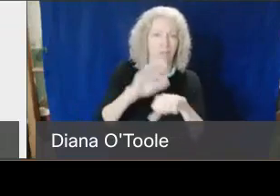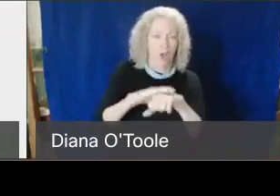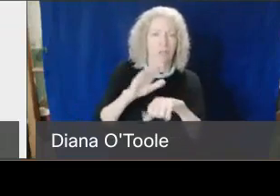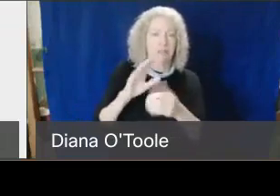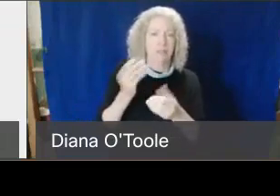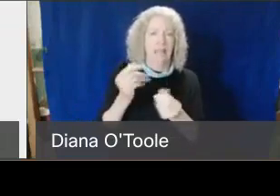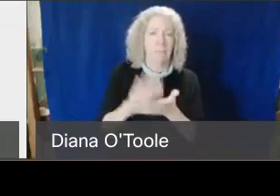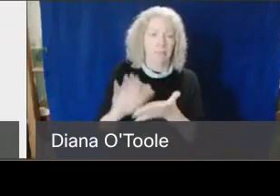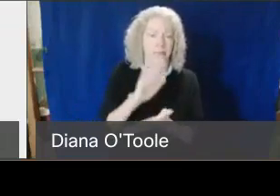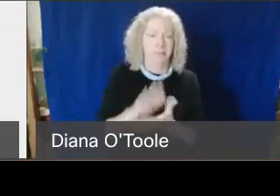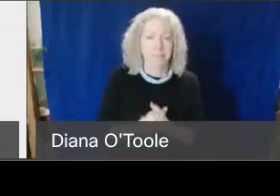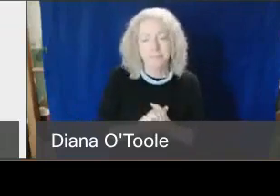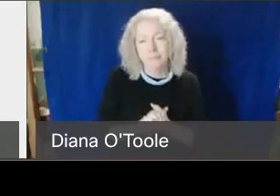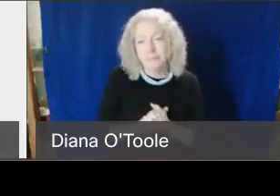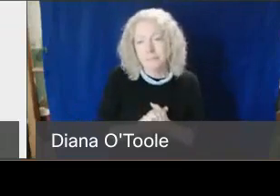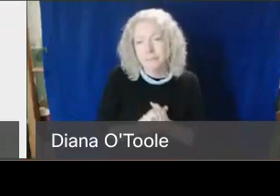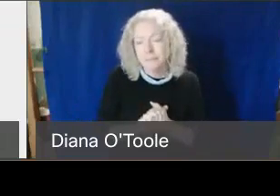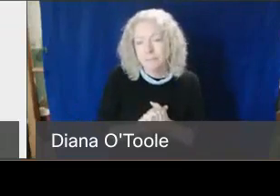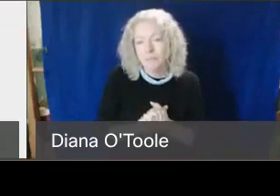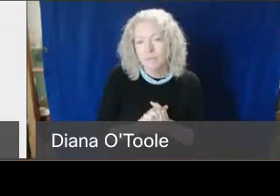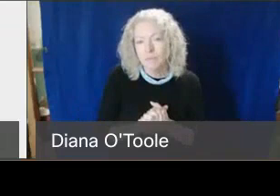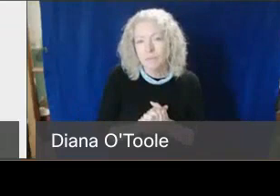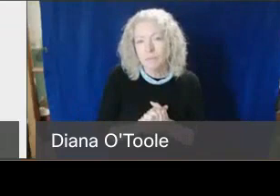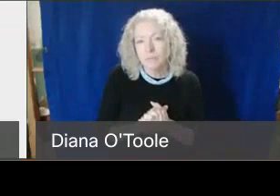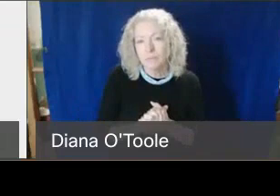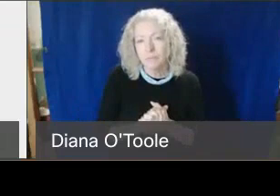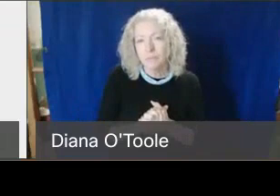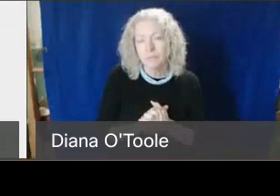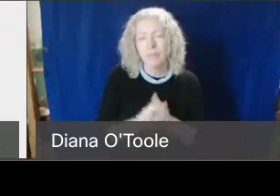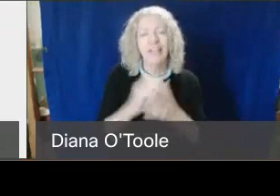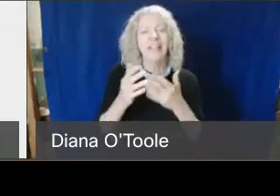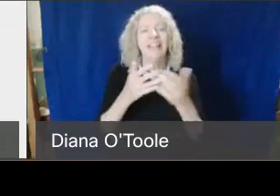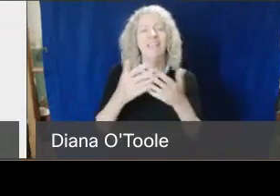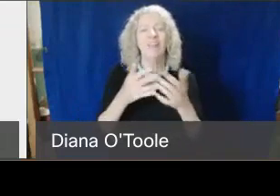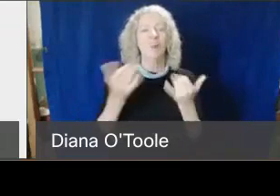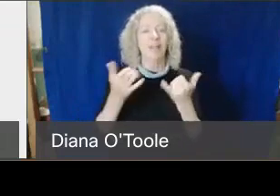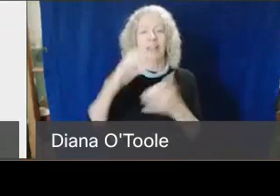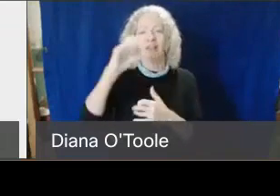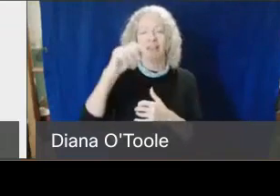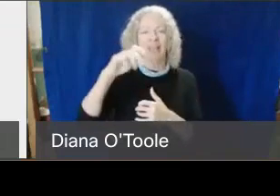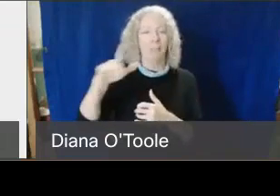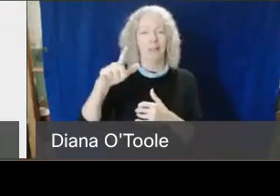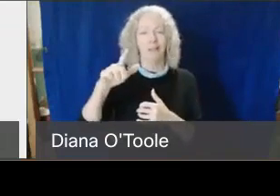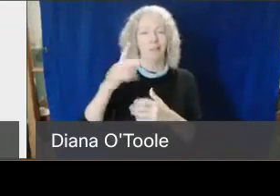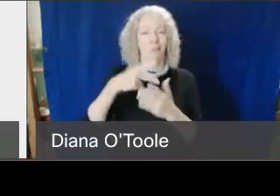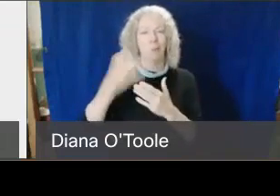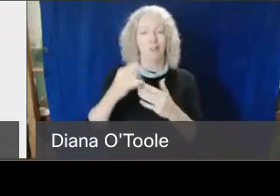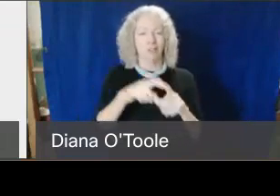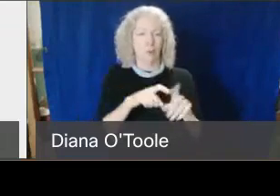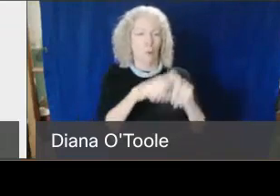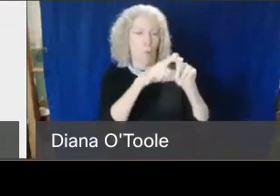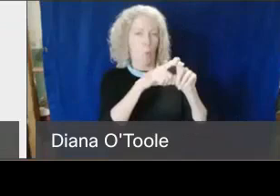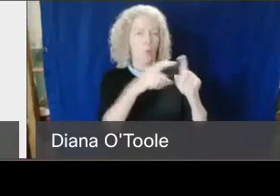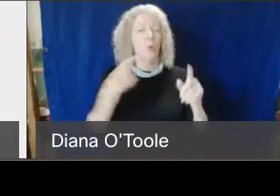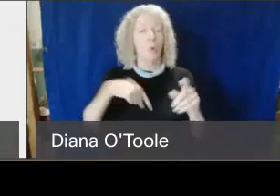We do have upgrades going on, even though our big capital projects are on hold. And what I want you to know about these upgrades primarily